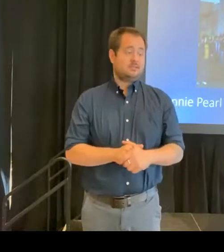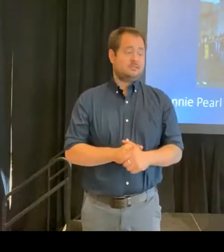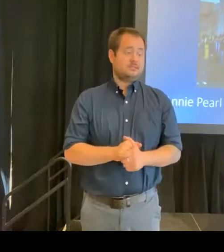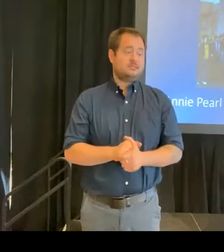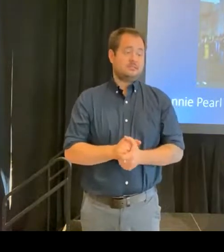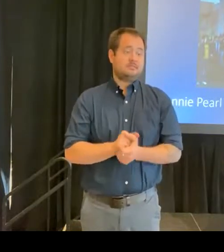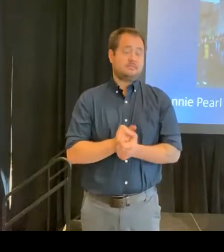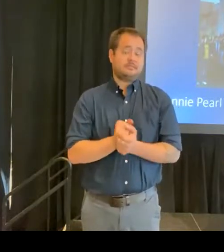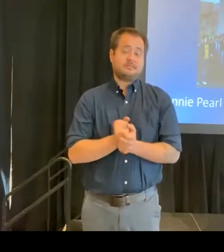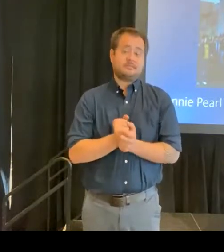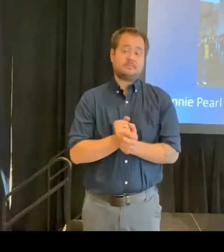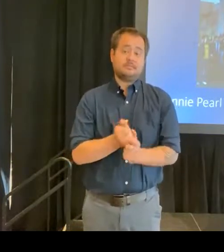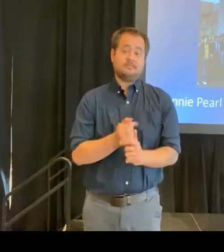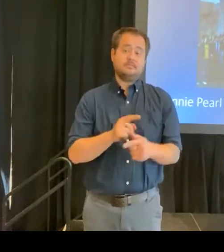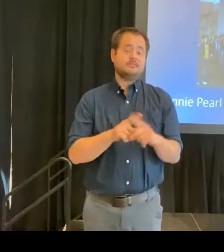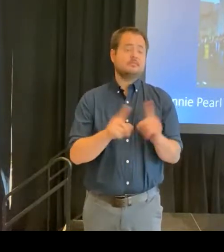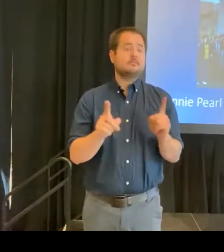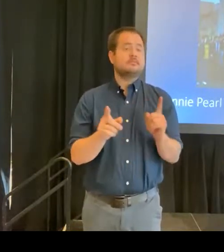But